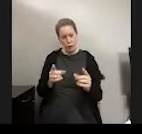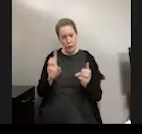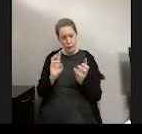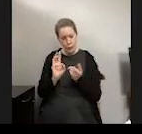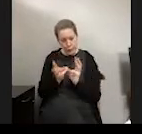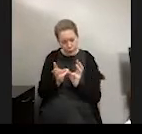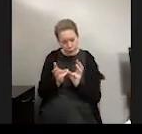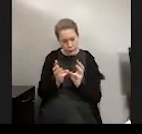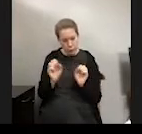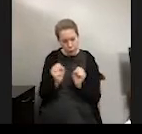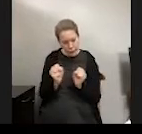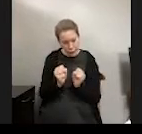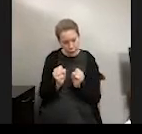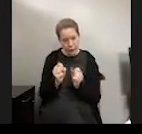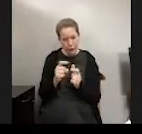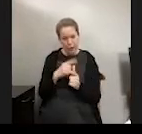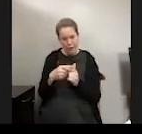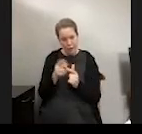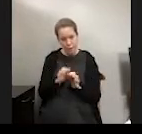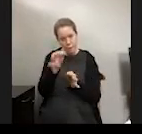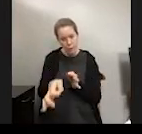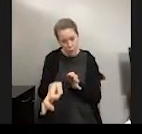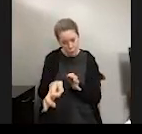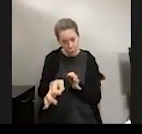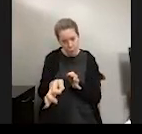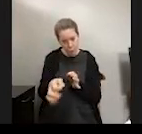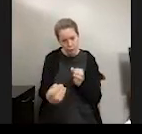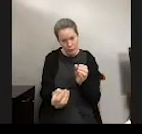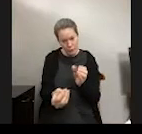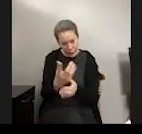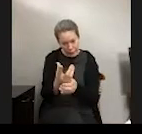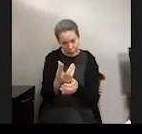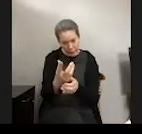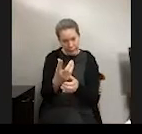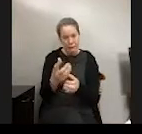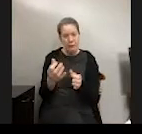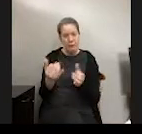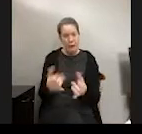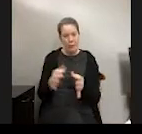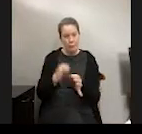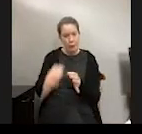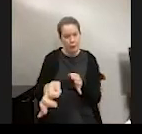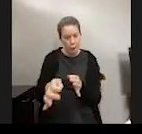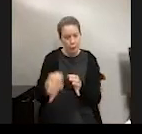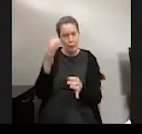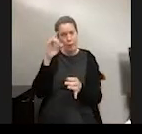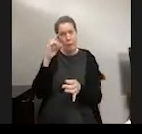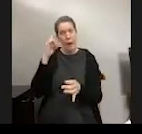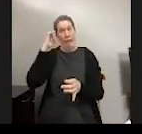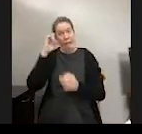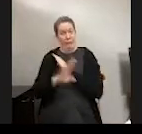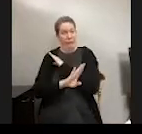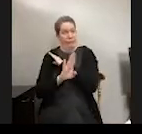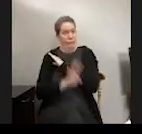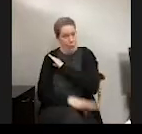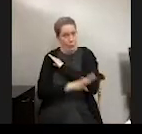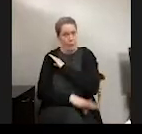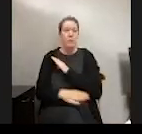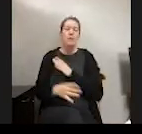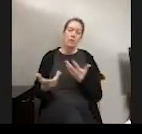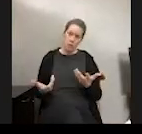even next spring. So that's been kind of an interesting process to work through with artists, sort of as